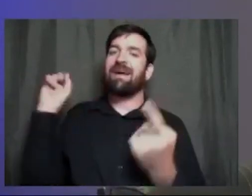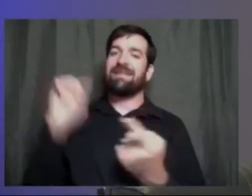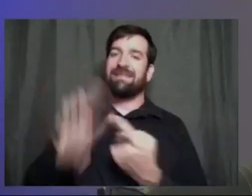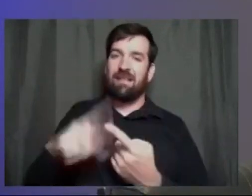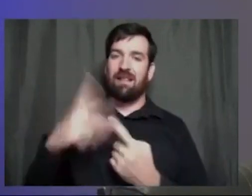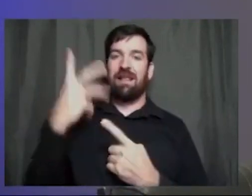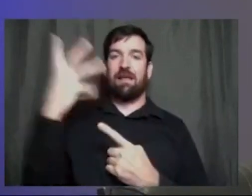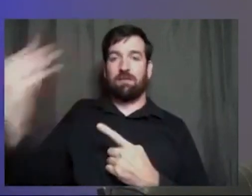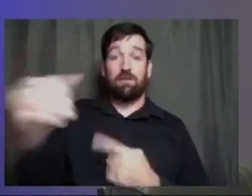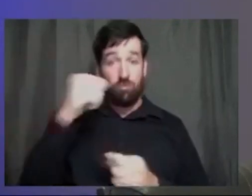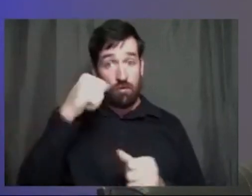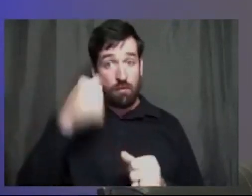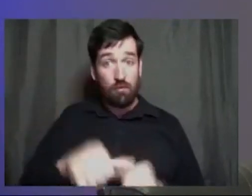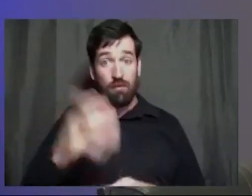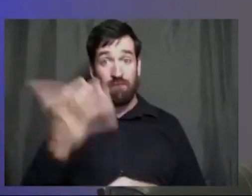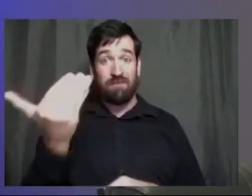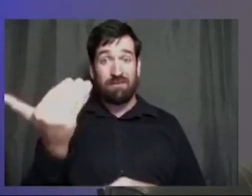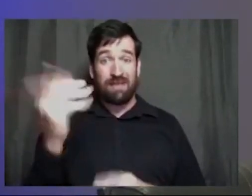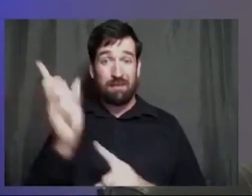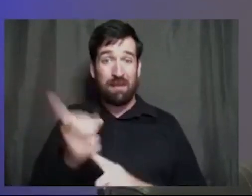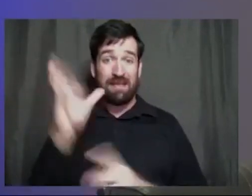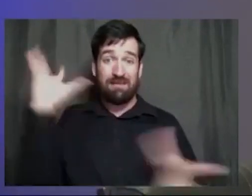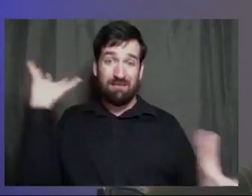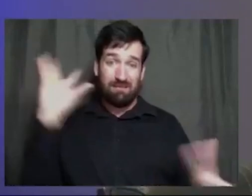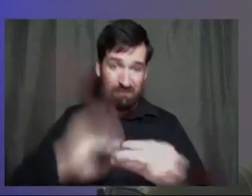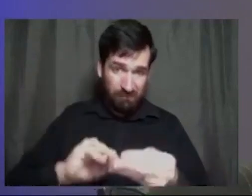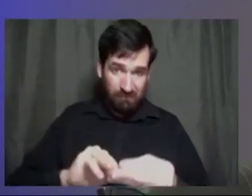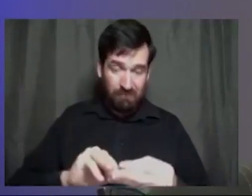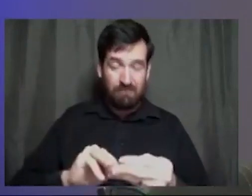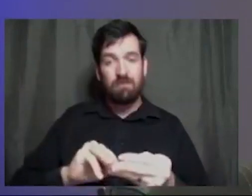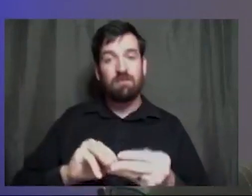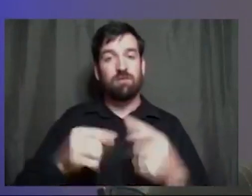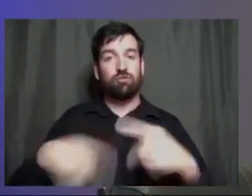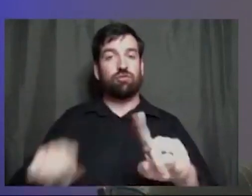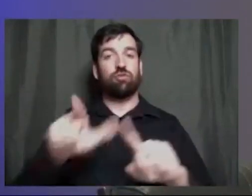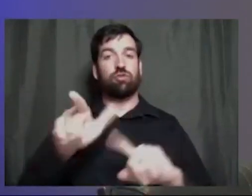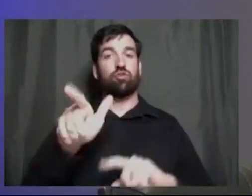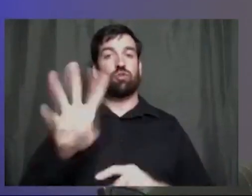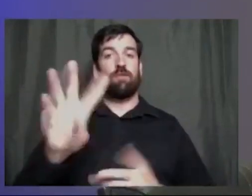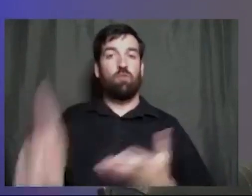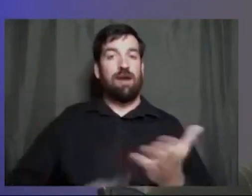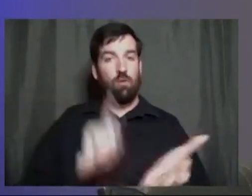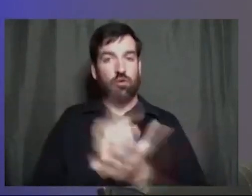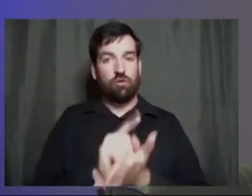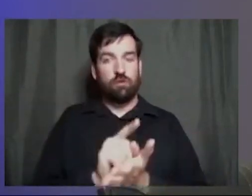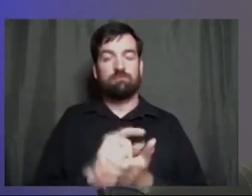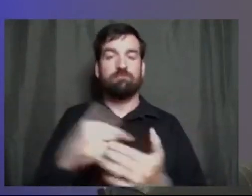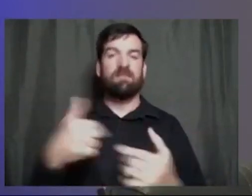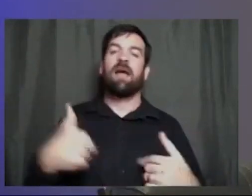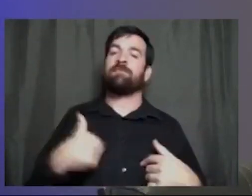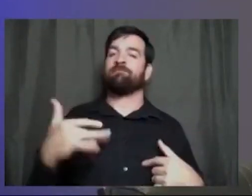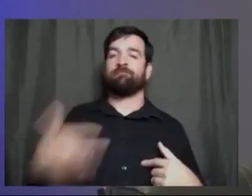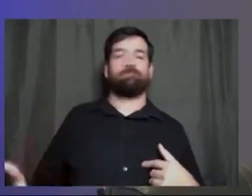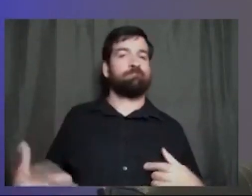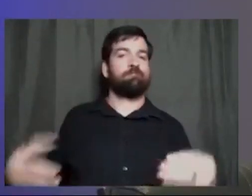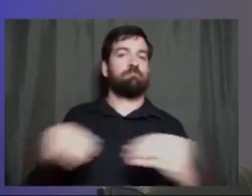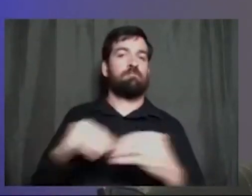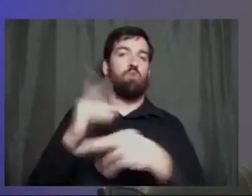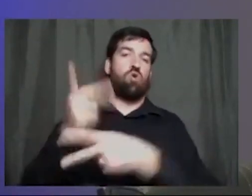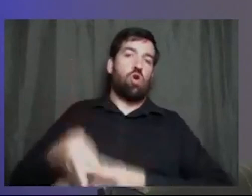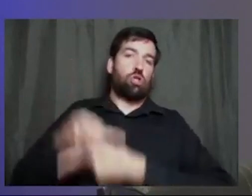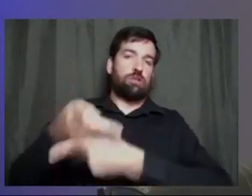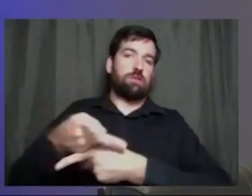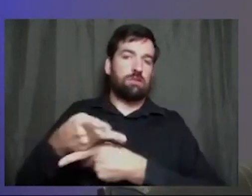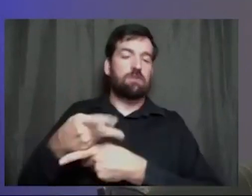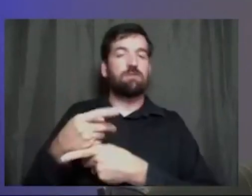minutes cumulative over a 24-hour period of time. So I would err on the side of caution and just have the kids keep